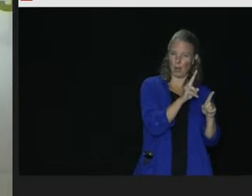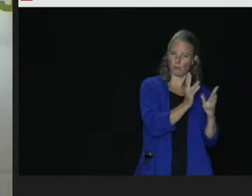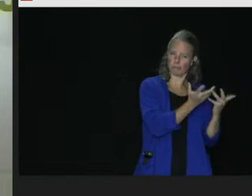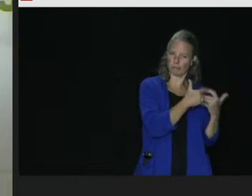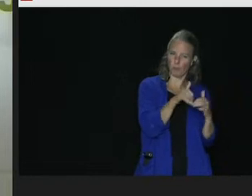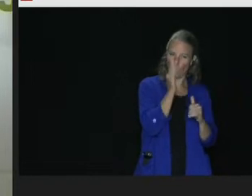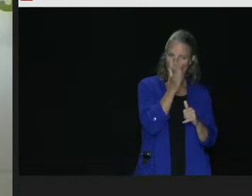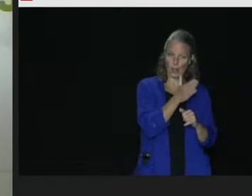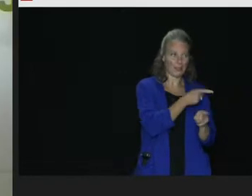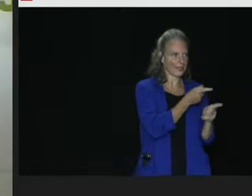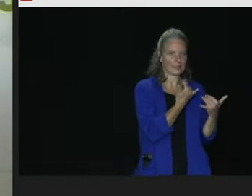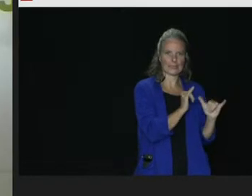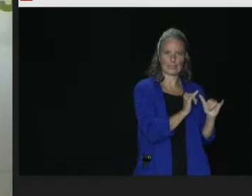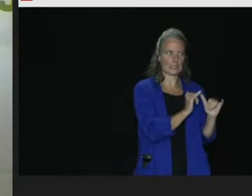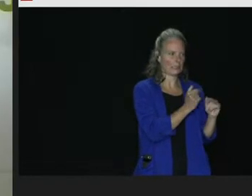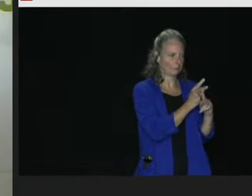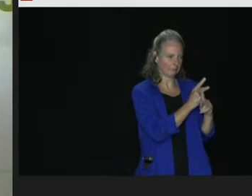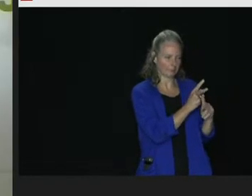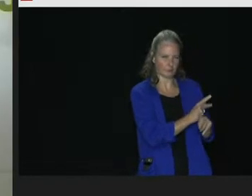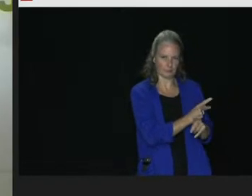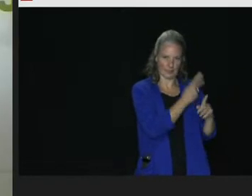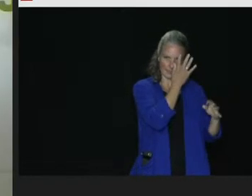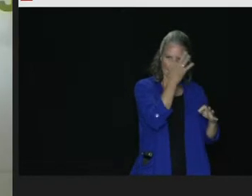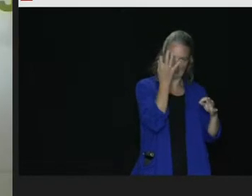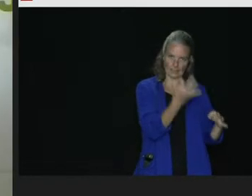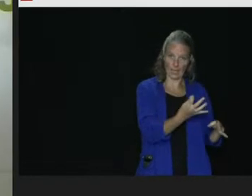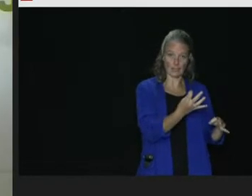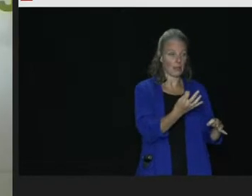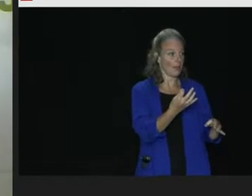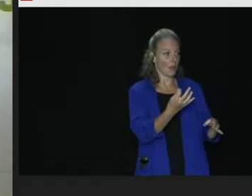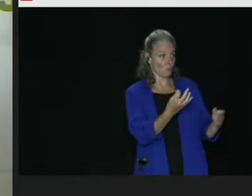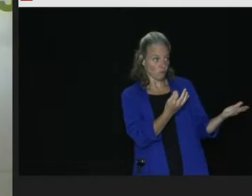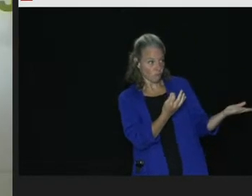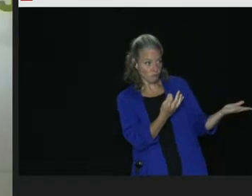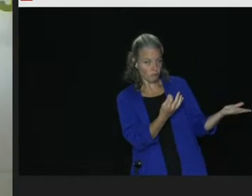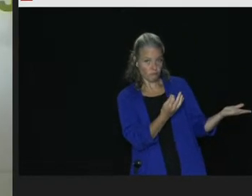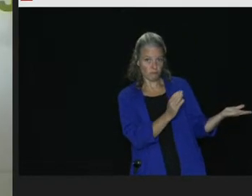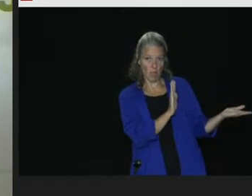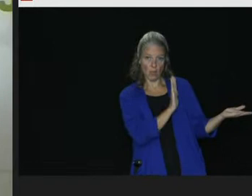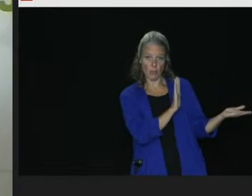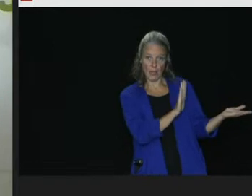end. So we are waiting anxiously to see what